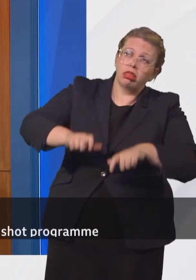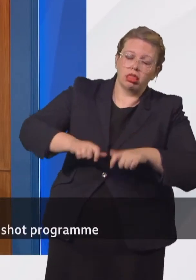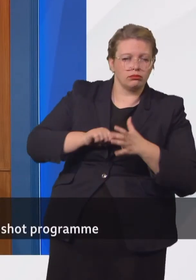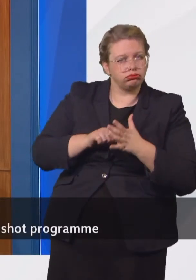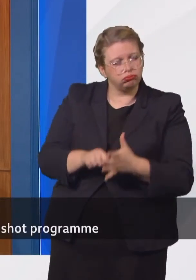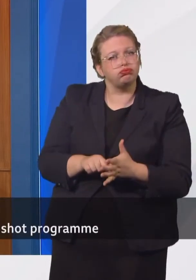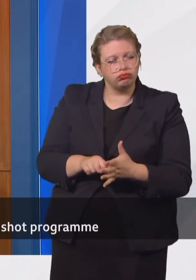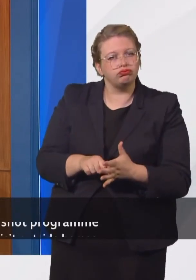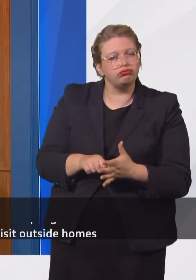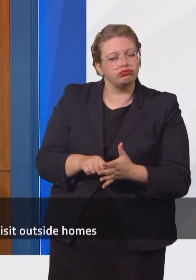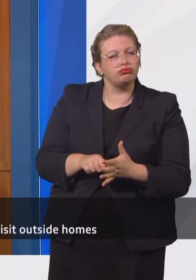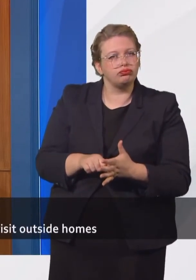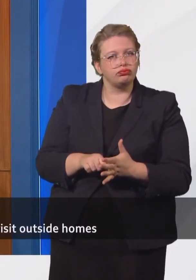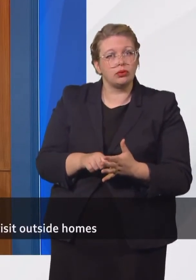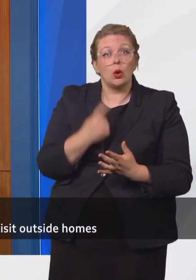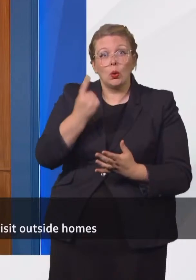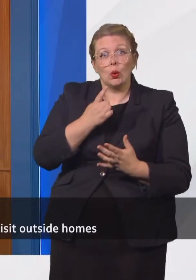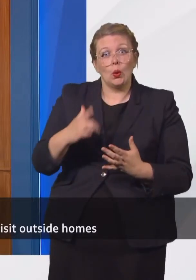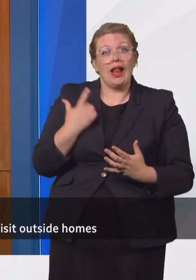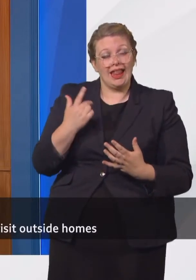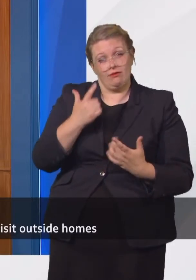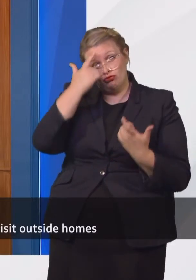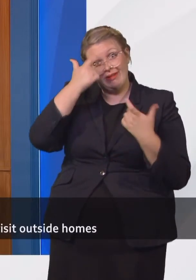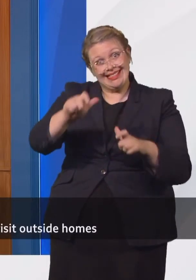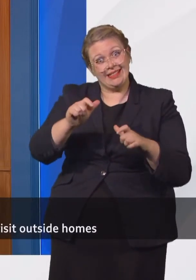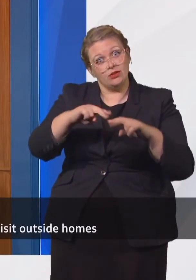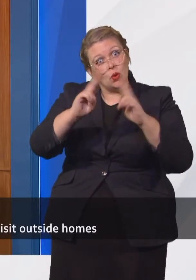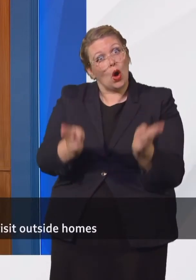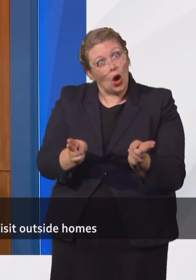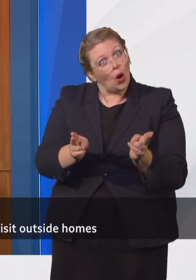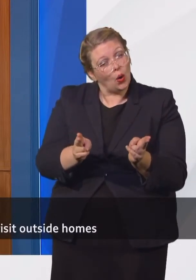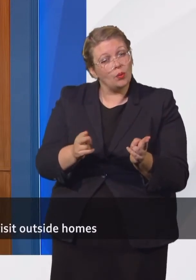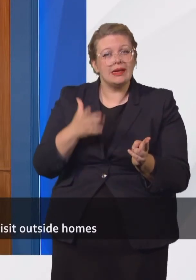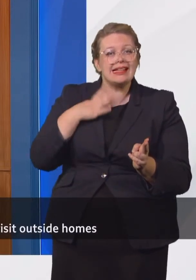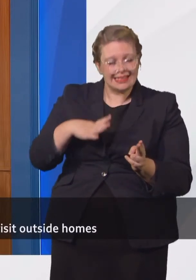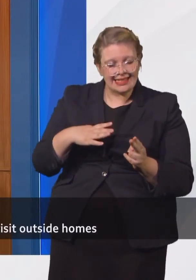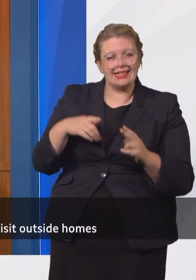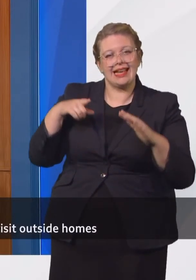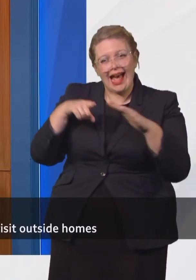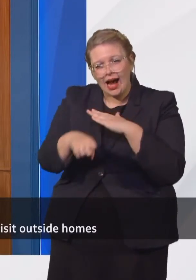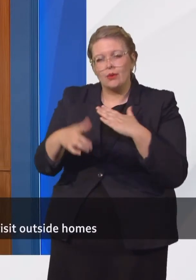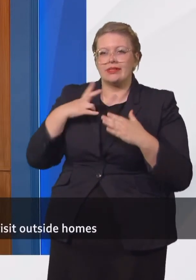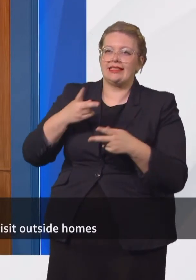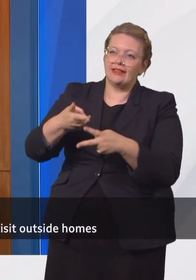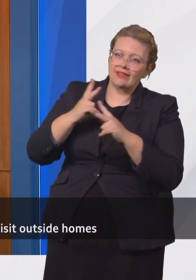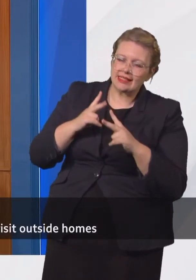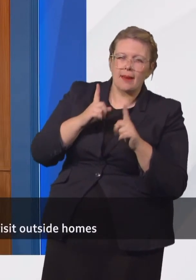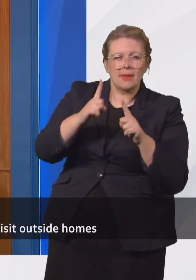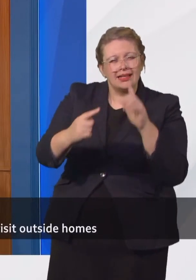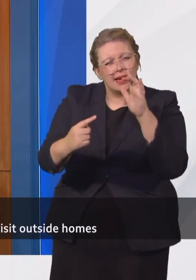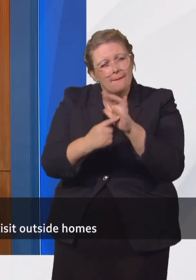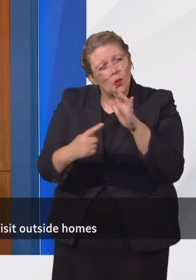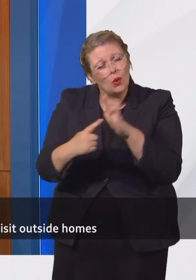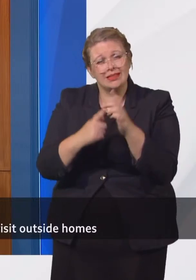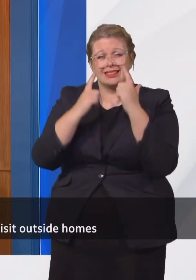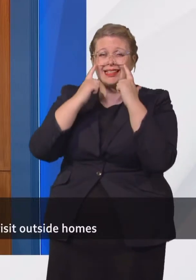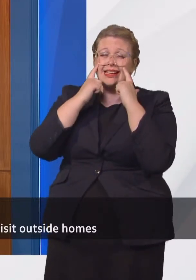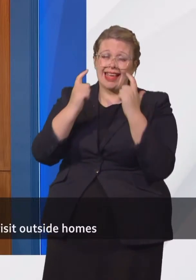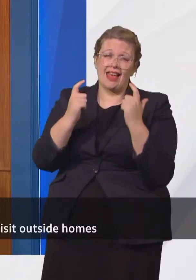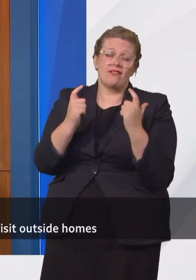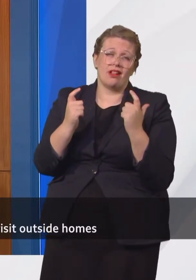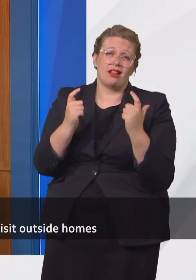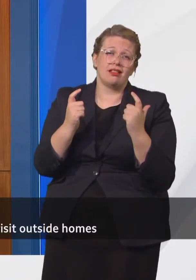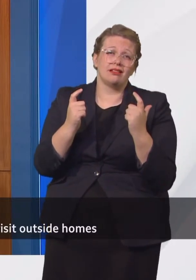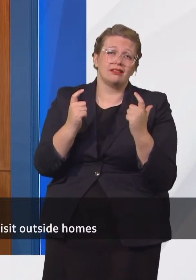normality for people who live in residential care. But it has to be done carefully. And the